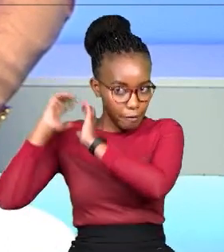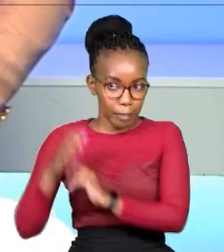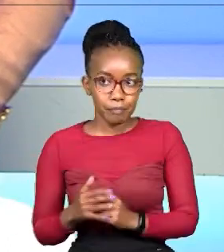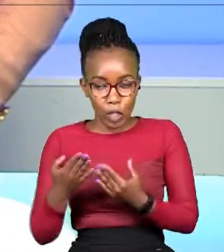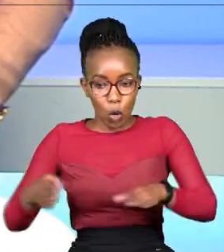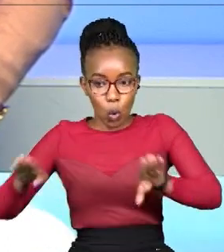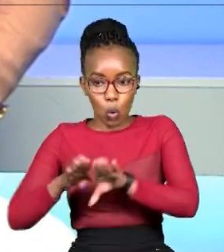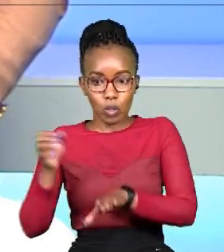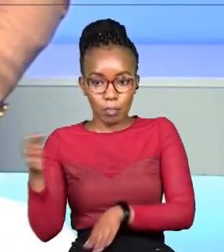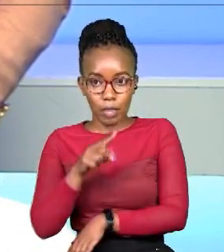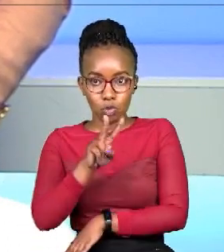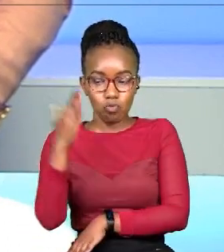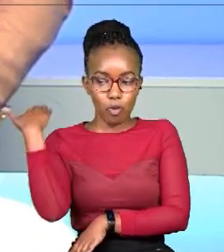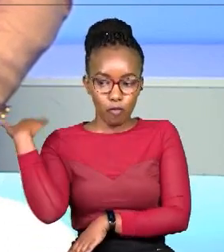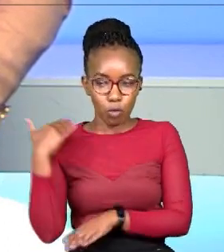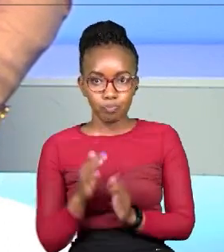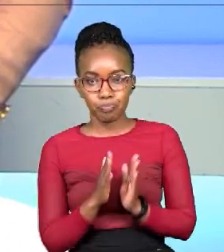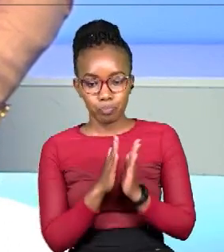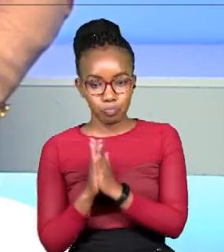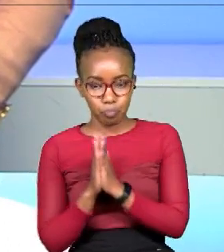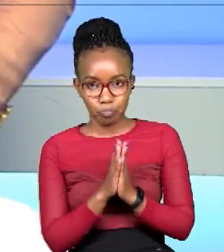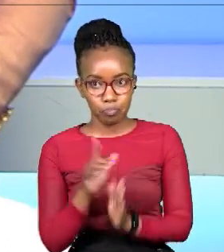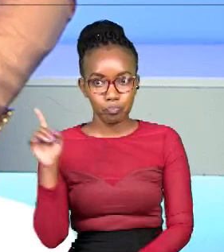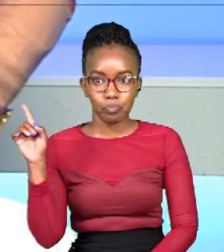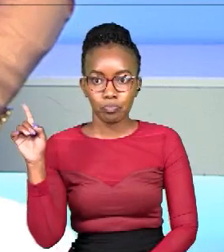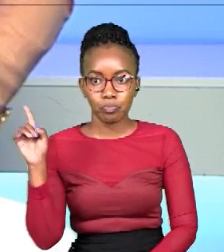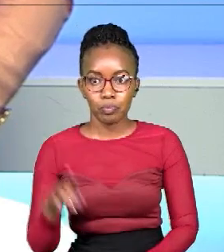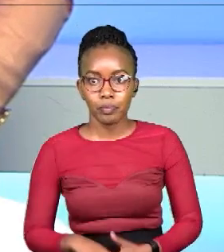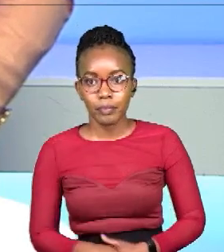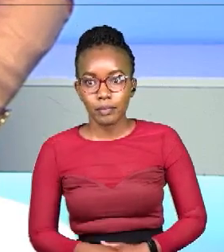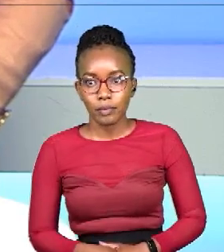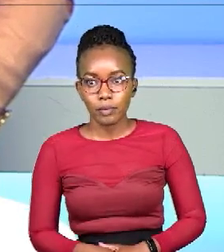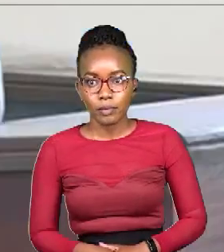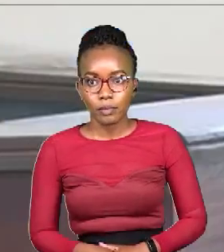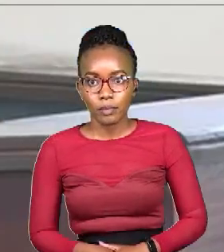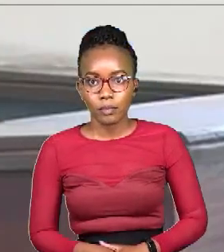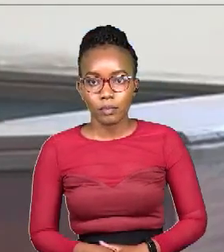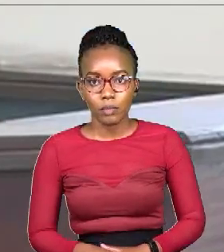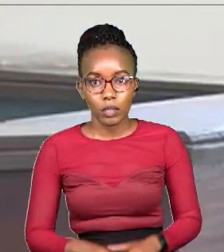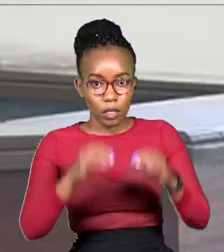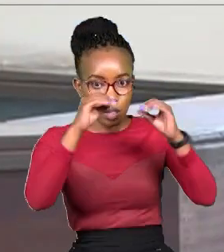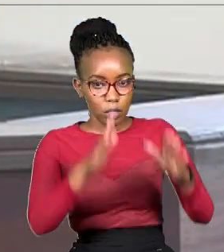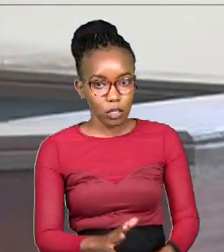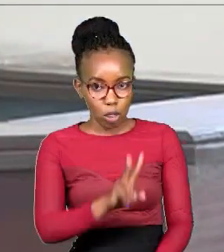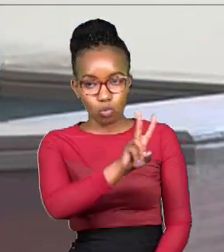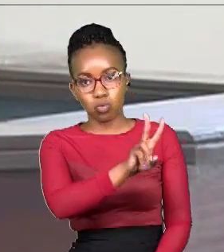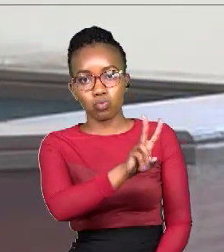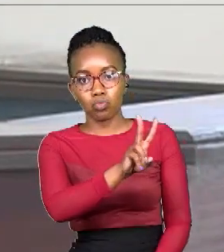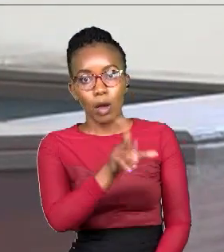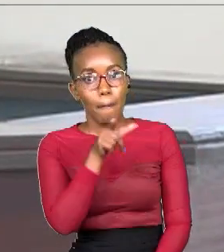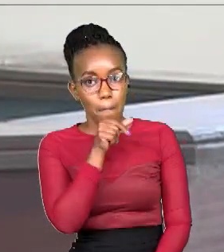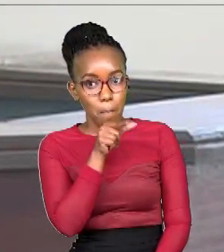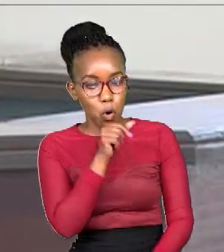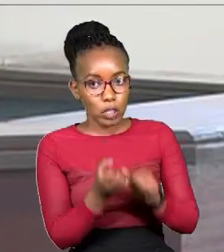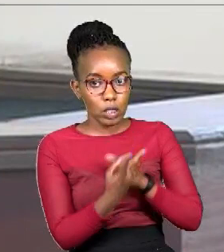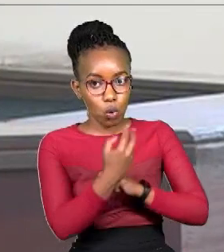closure 2 months ago. Our very own Lemayan Kefaletina tells us more. The two teachers from St. George's Boys Secondary